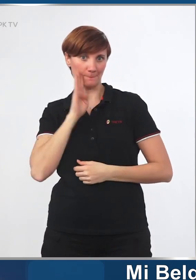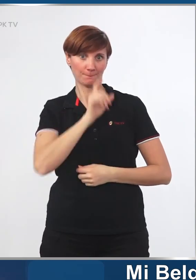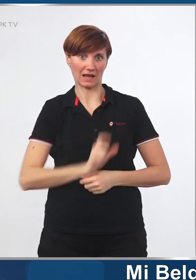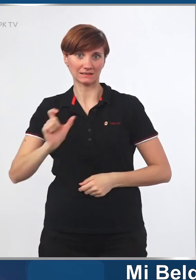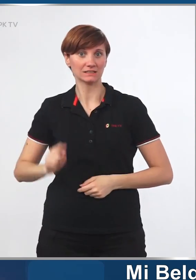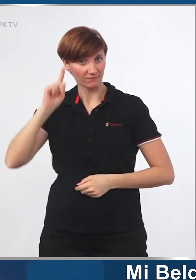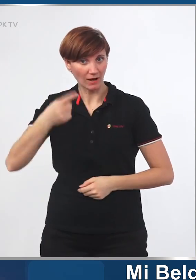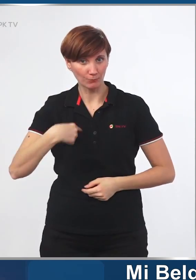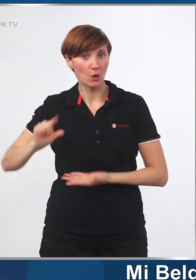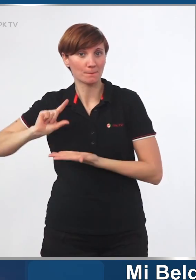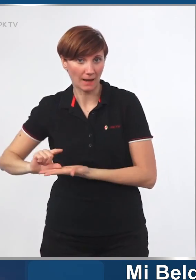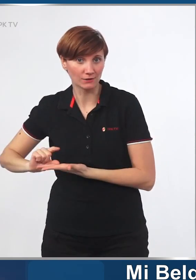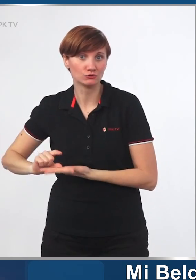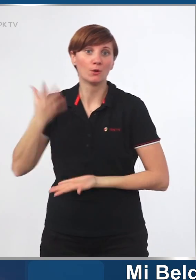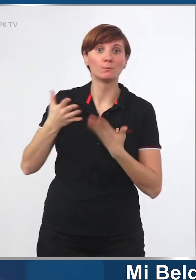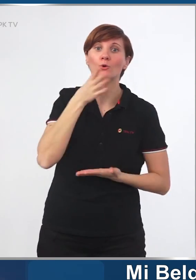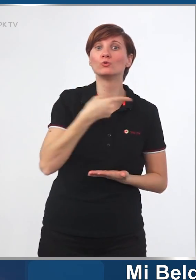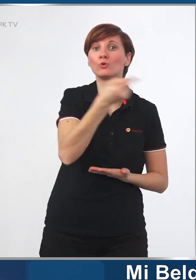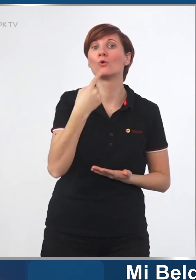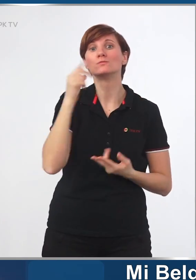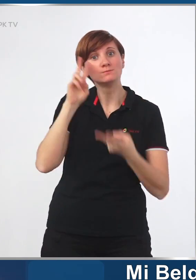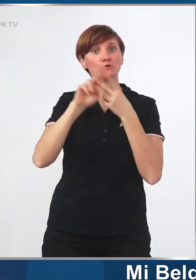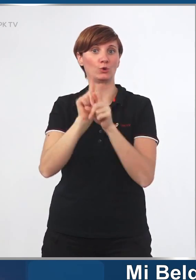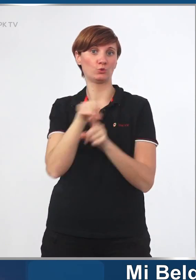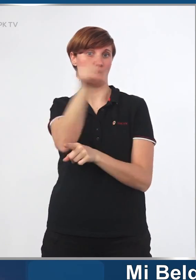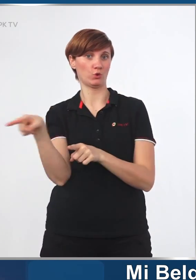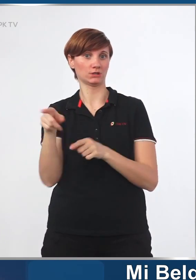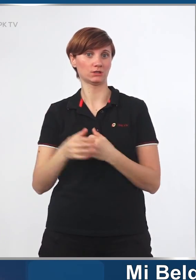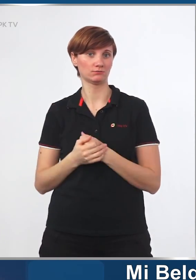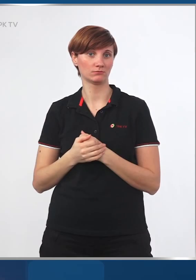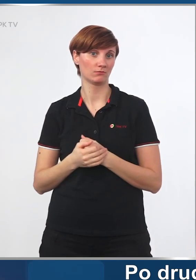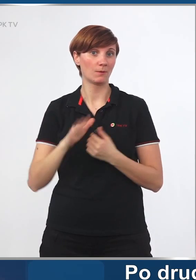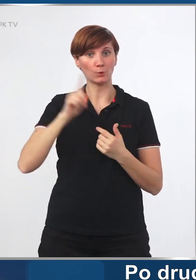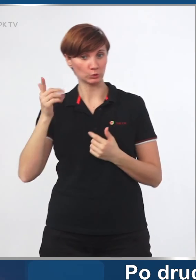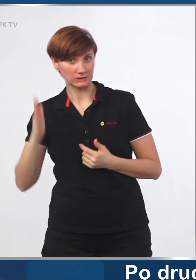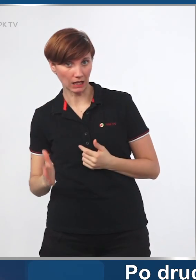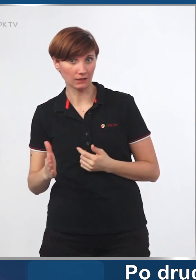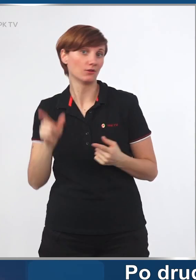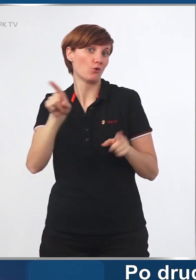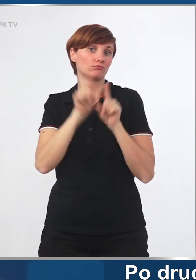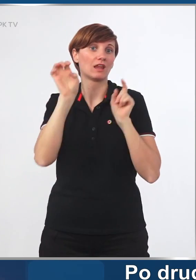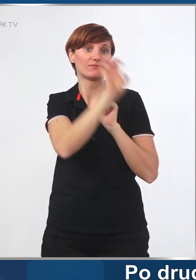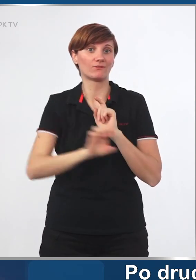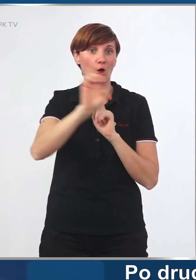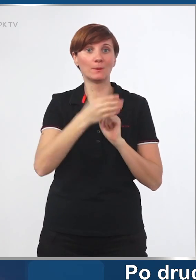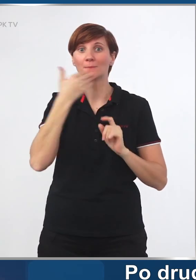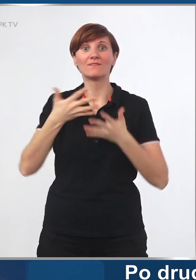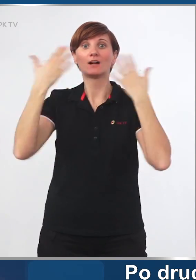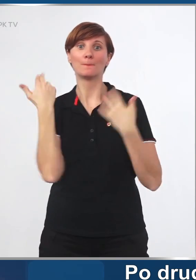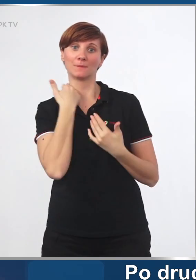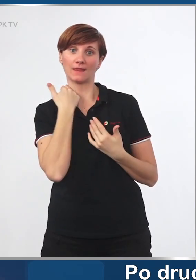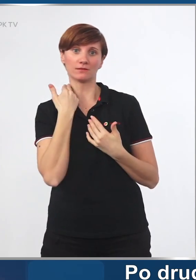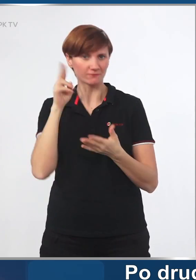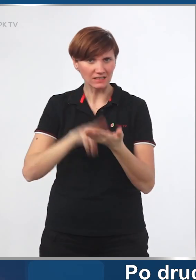know that we are dwarfs, but maybe they're gonna know it also. And at the other hand,